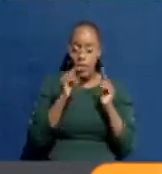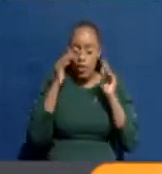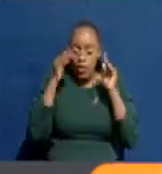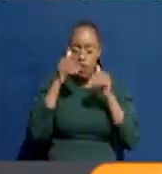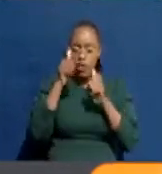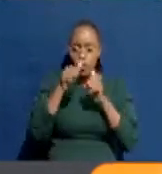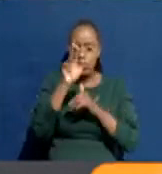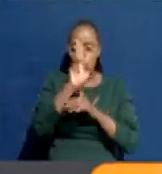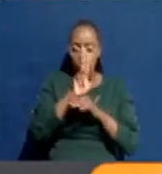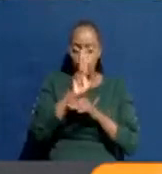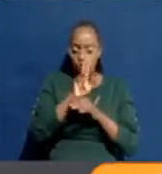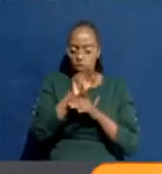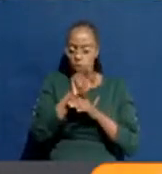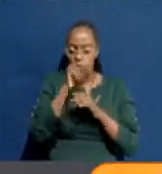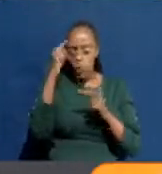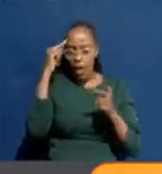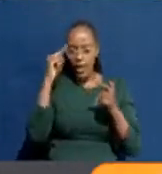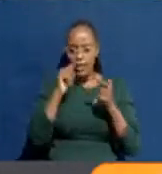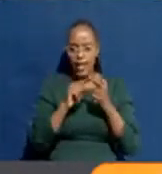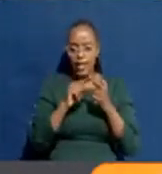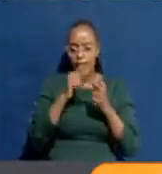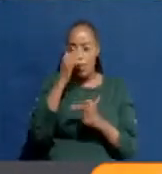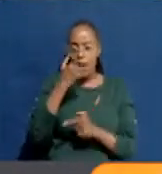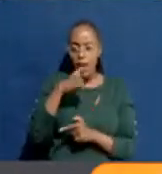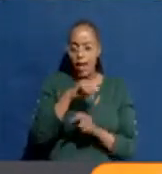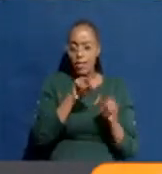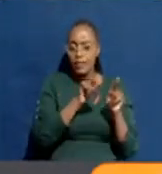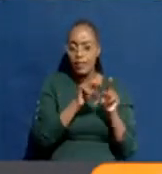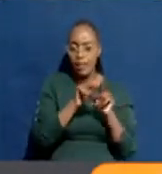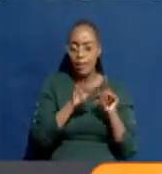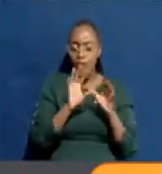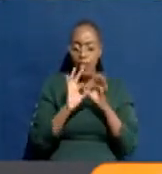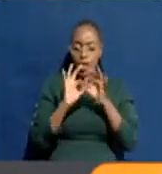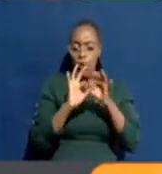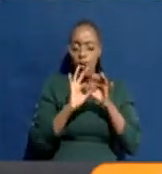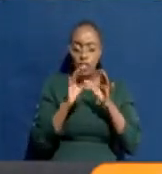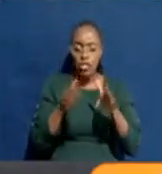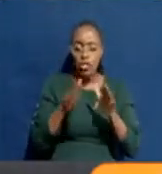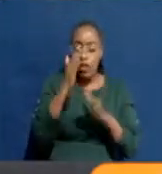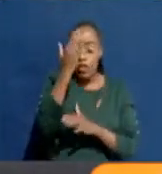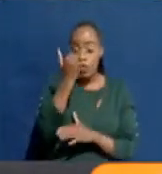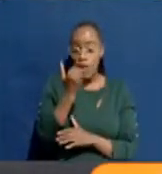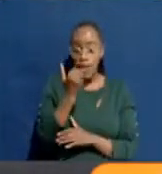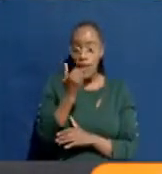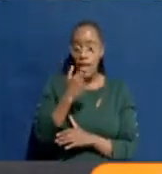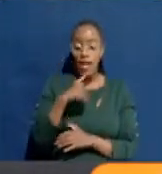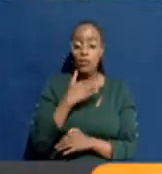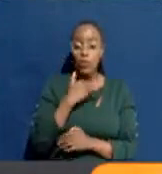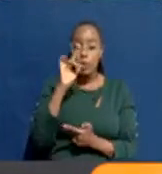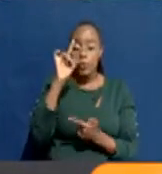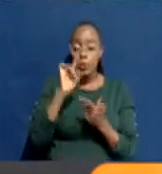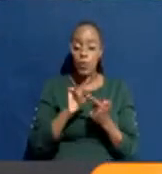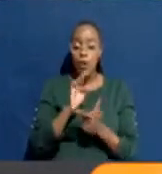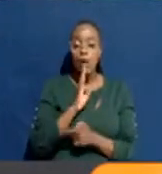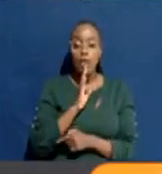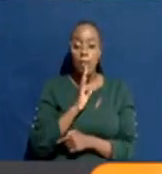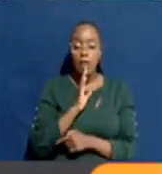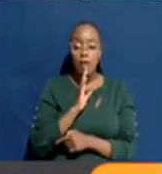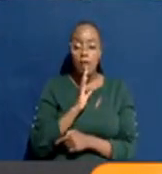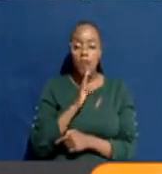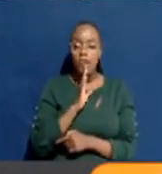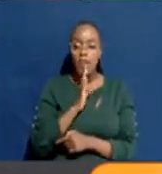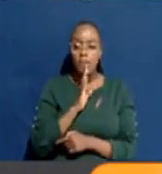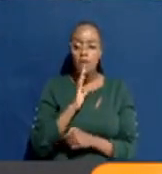that we are targeting? Why are we taking the consolidation path? Why? We want to reduce on the borrowing. Why is